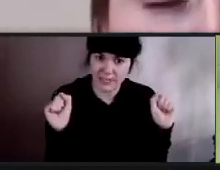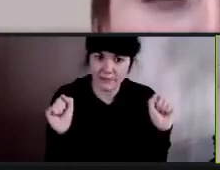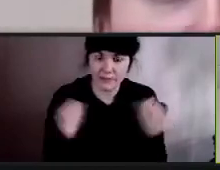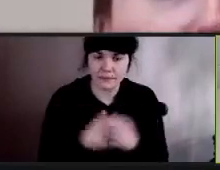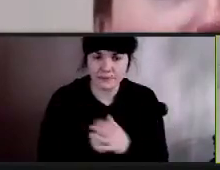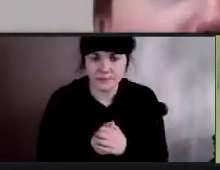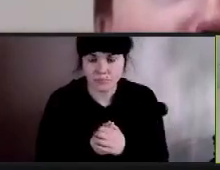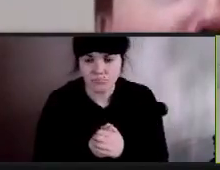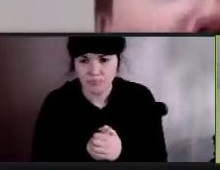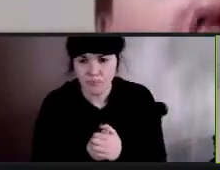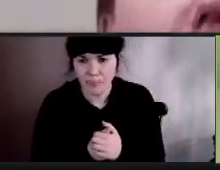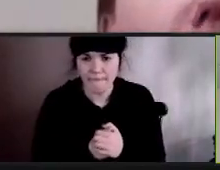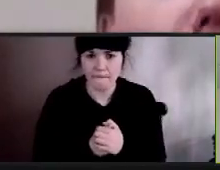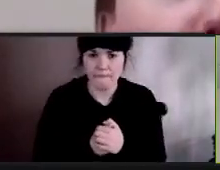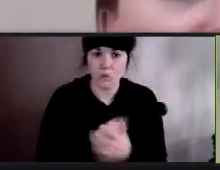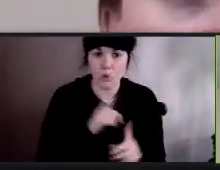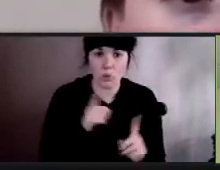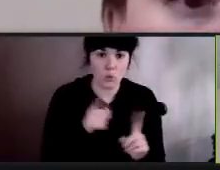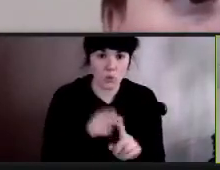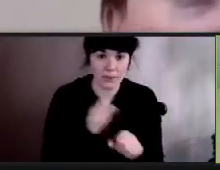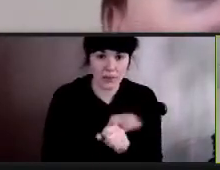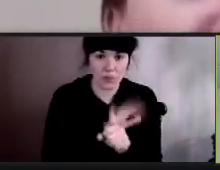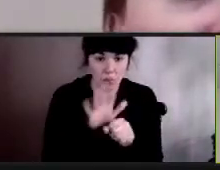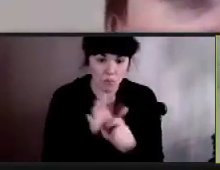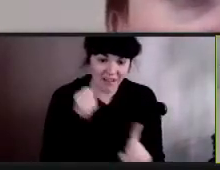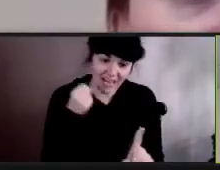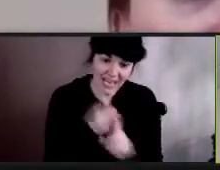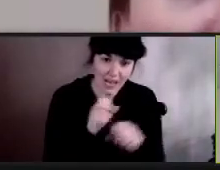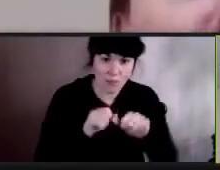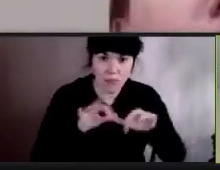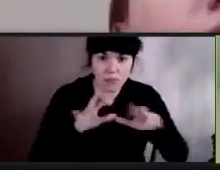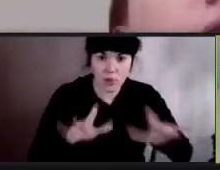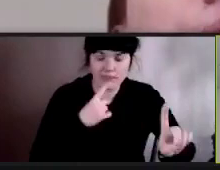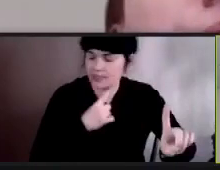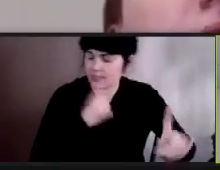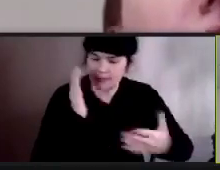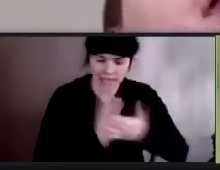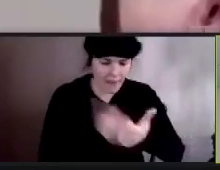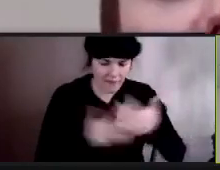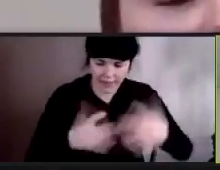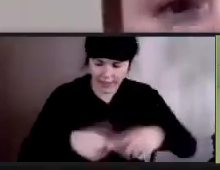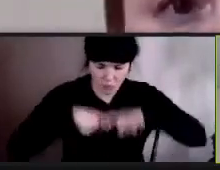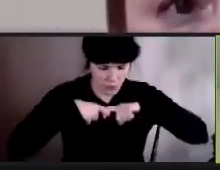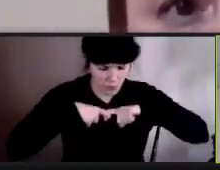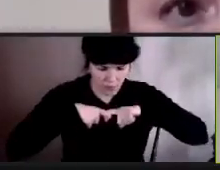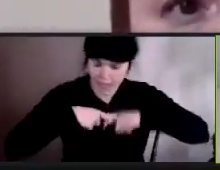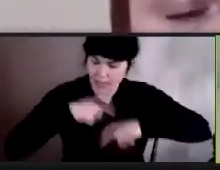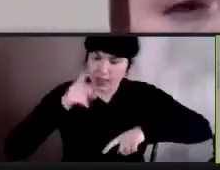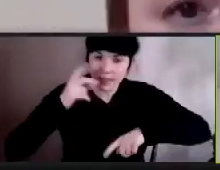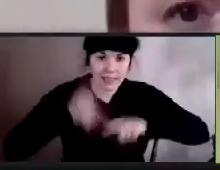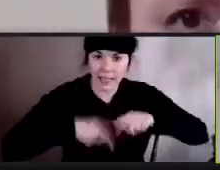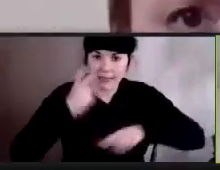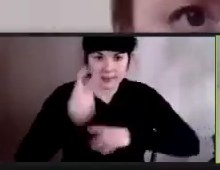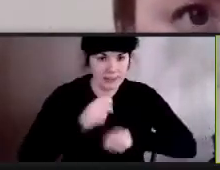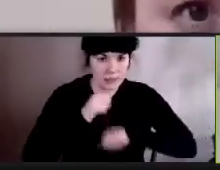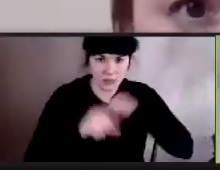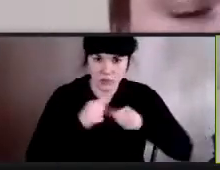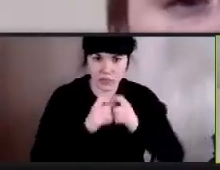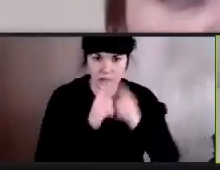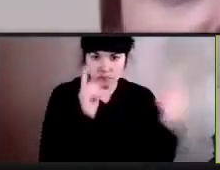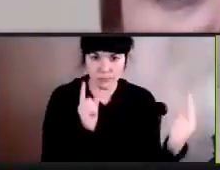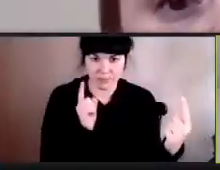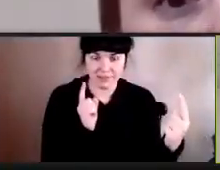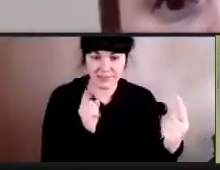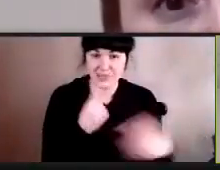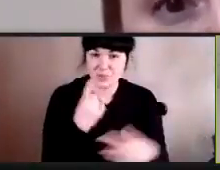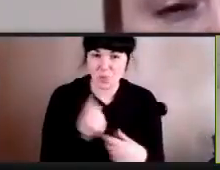came out, it was like, let's just stop doing everything right now. We cannot see people. we're a year into that and people are social creatures and